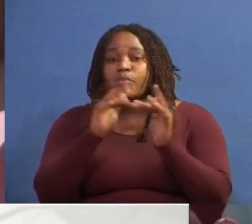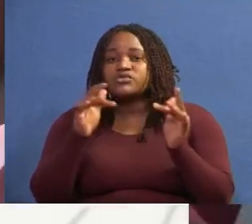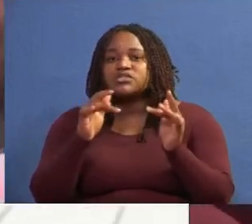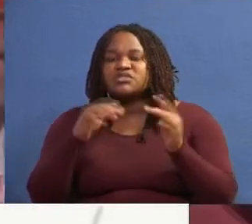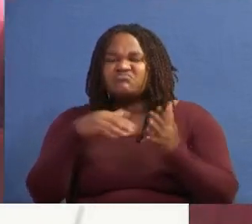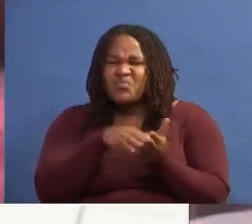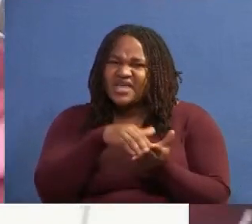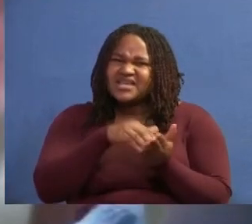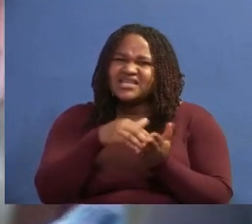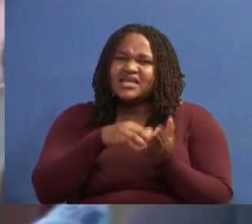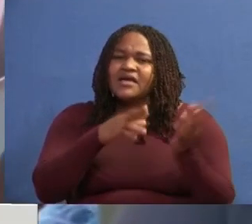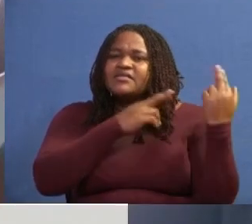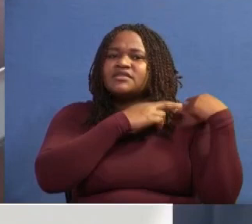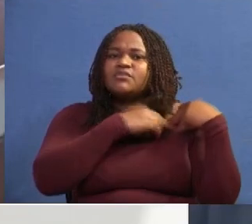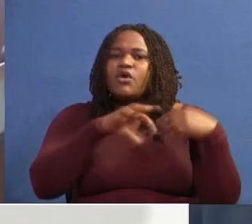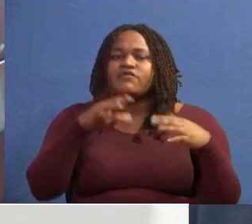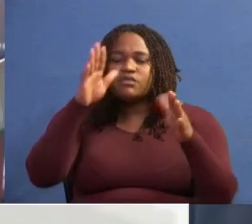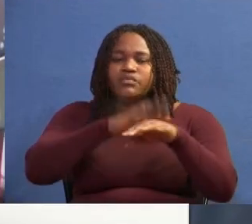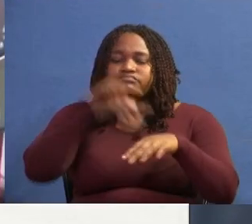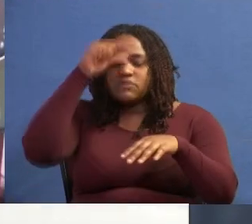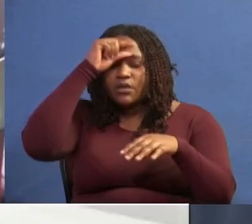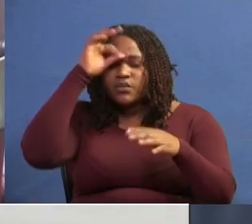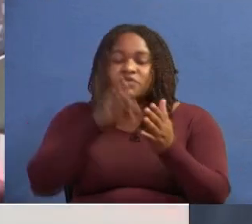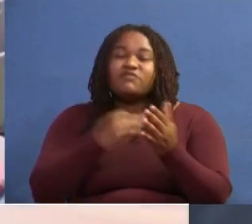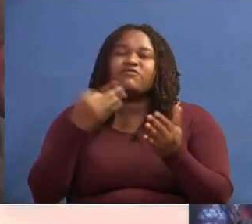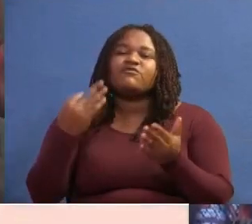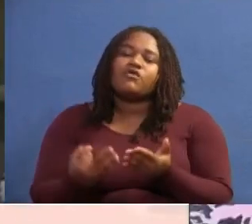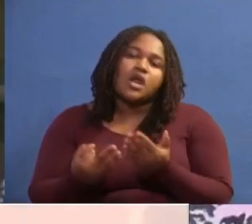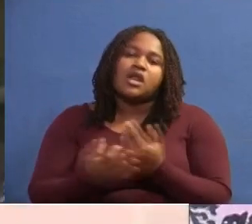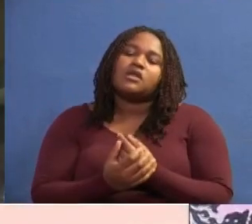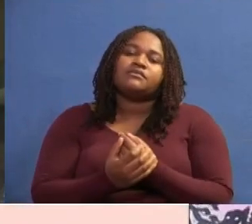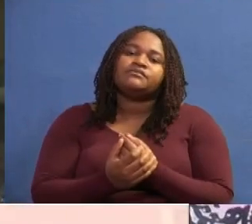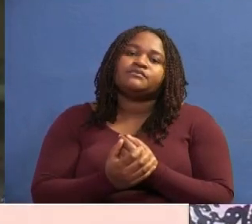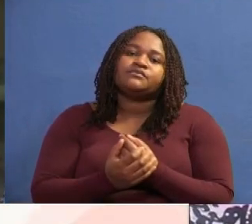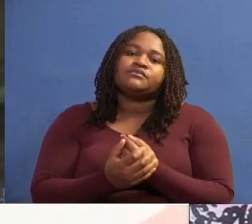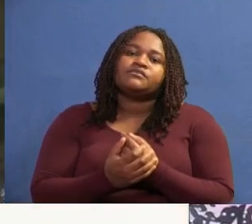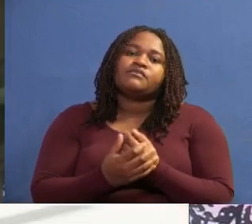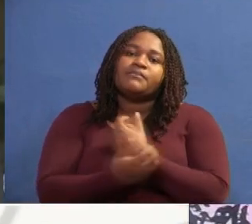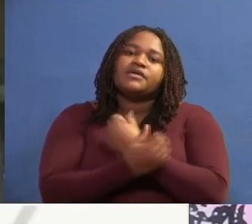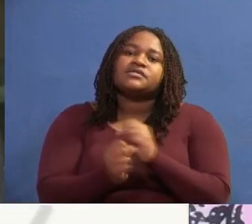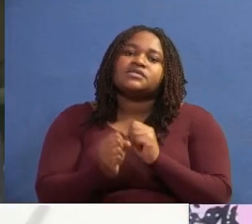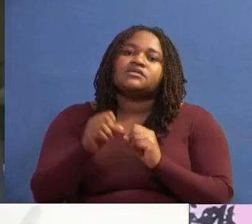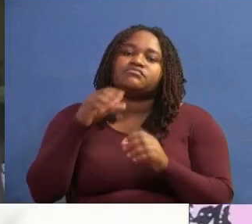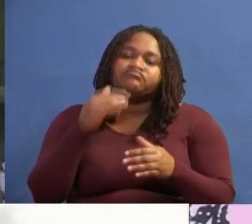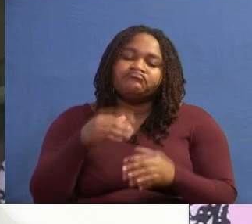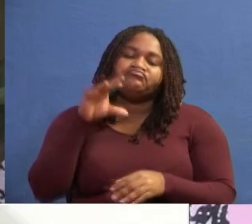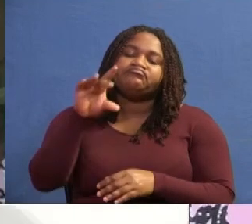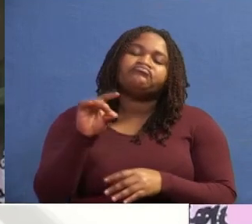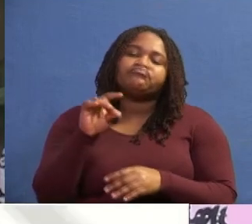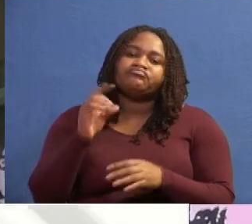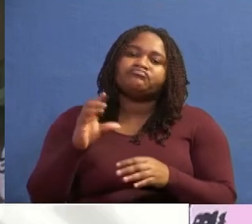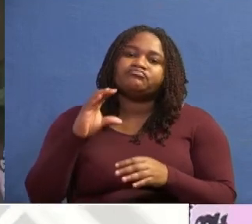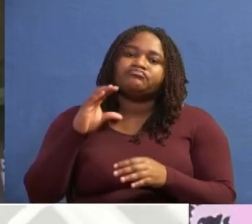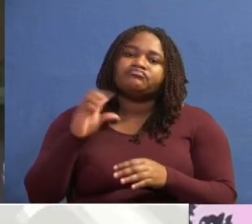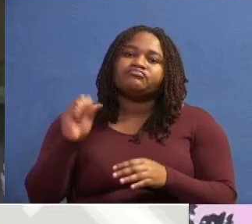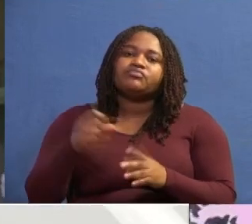weakening, the role of ensuring good governance and oversight would fall to the younger generation. Rais kuchagua mawaziri kutoka kwa